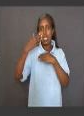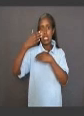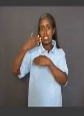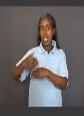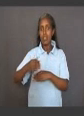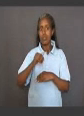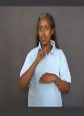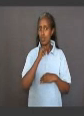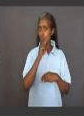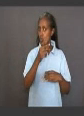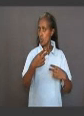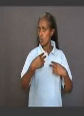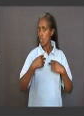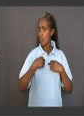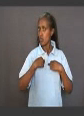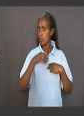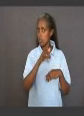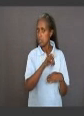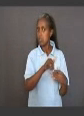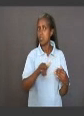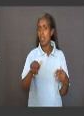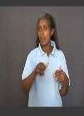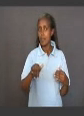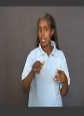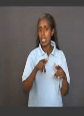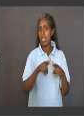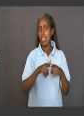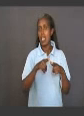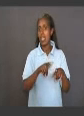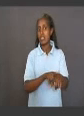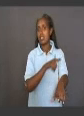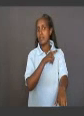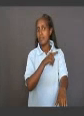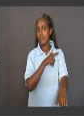do not have to be the same length.